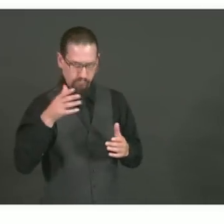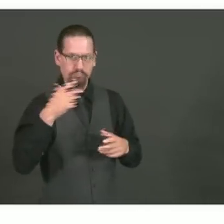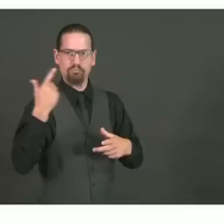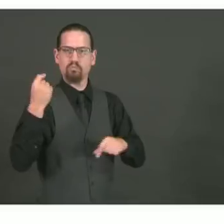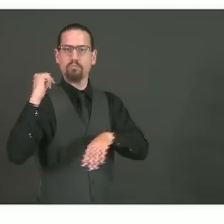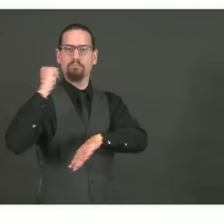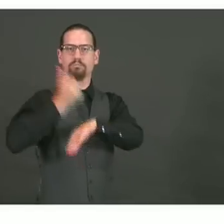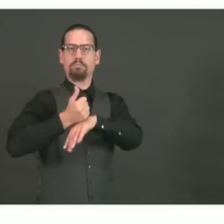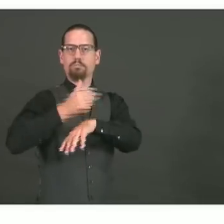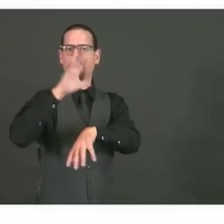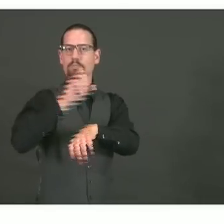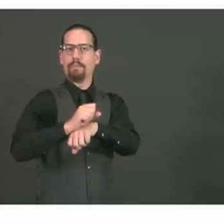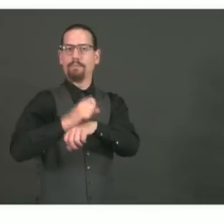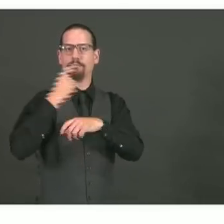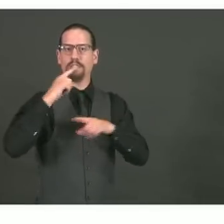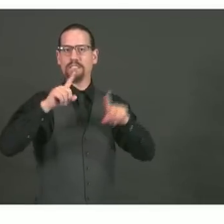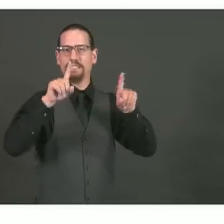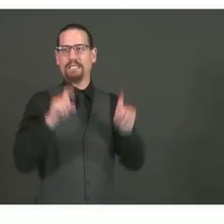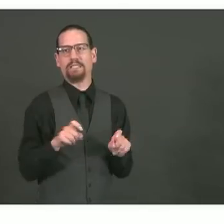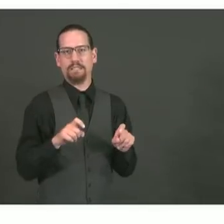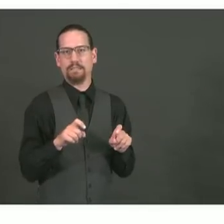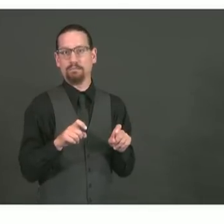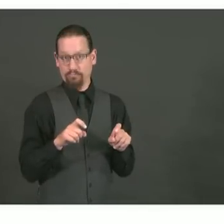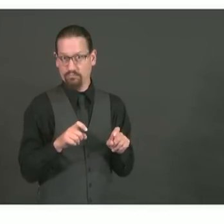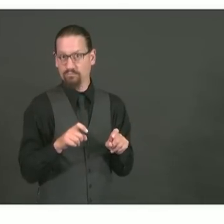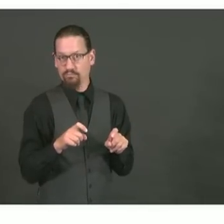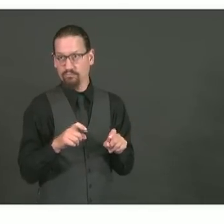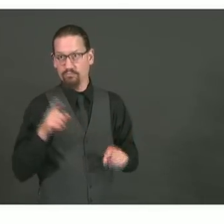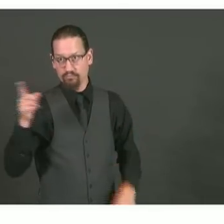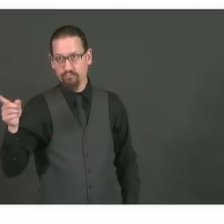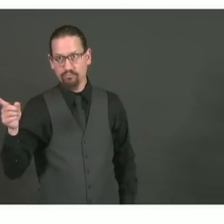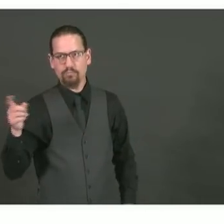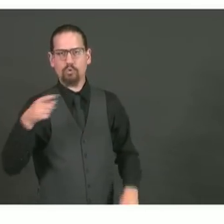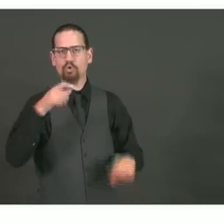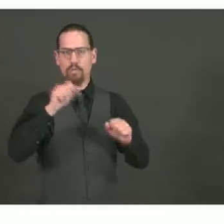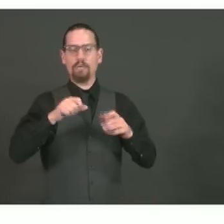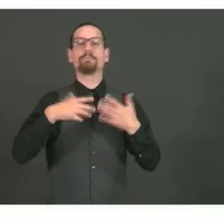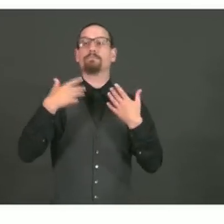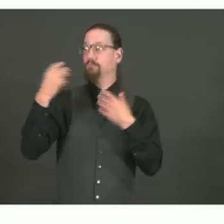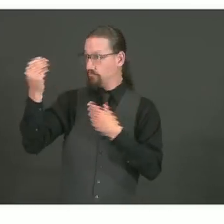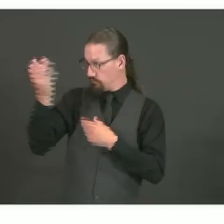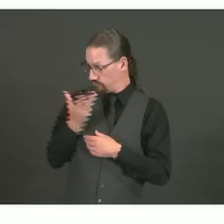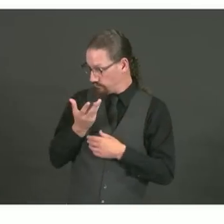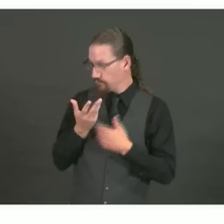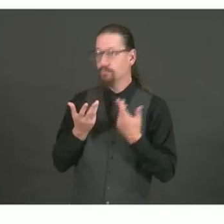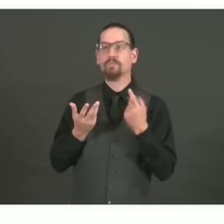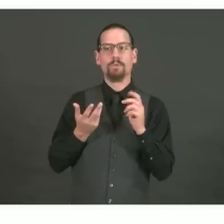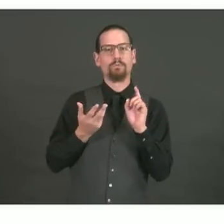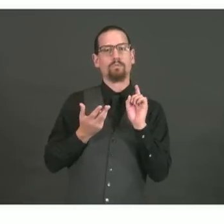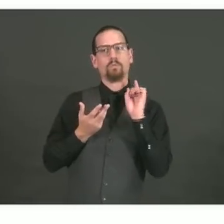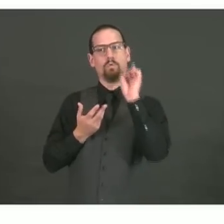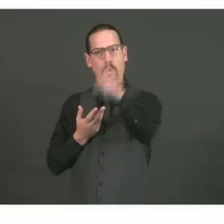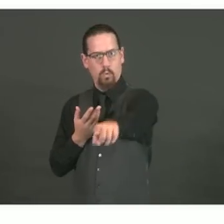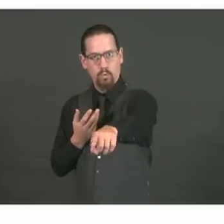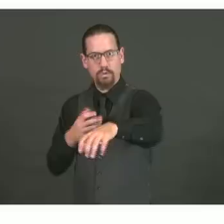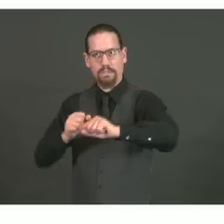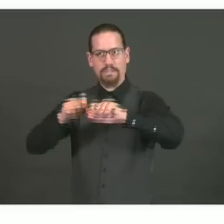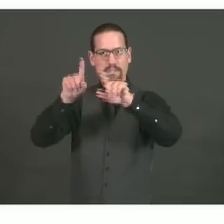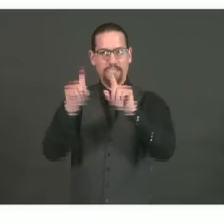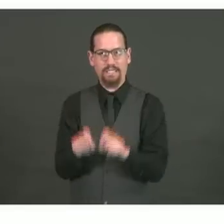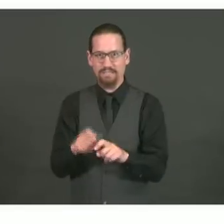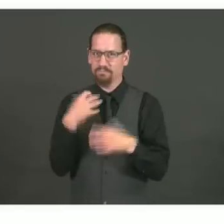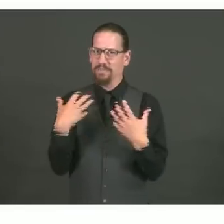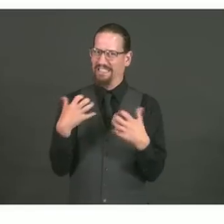using the system we've set up, and you should be able to, like I said, we'd like you to be able to get a test that day or the next